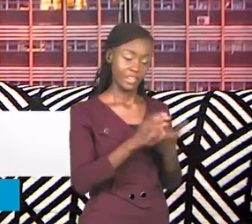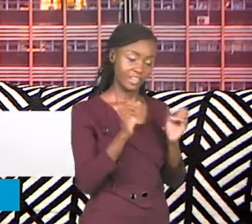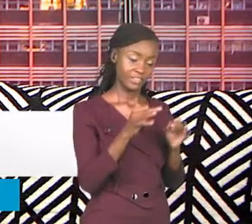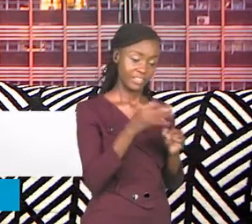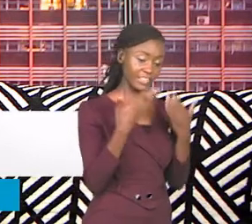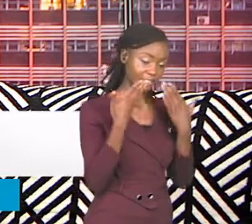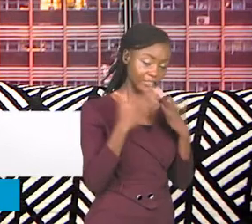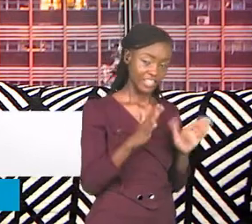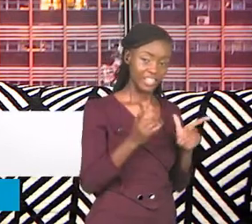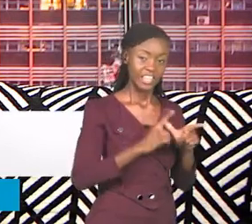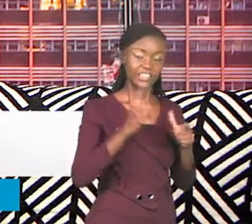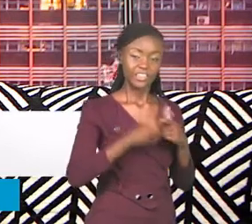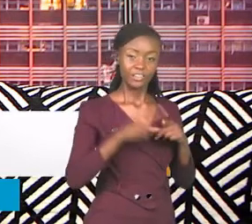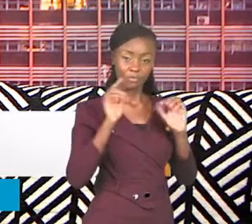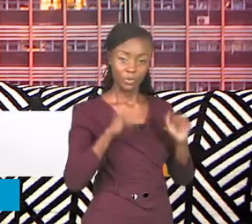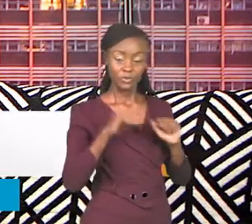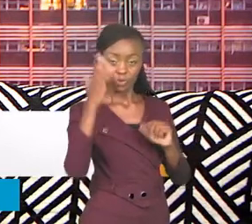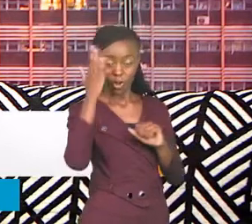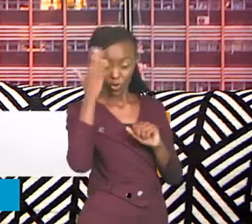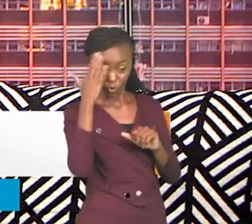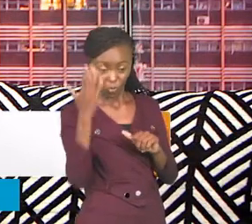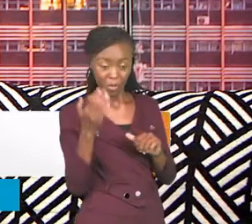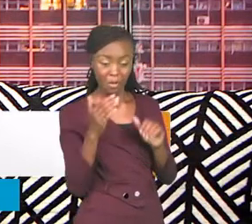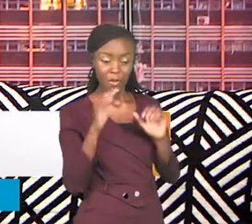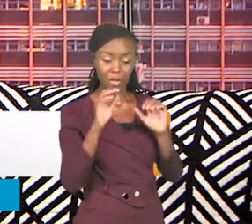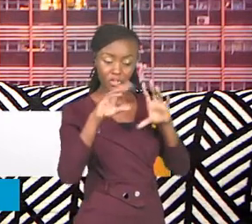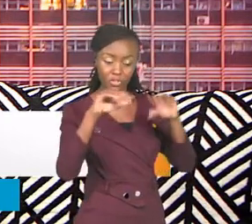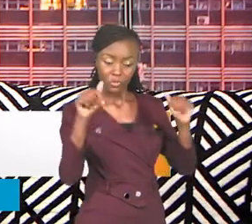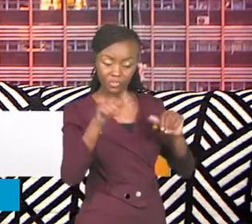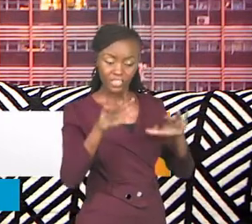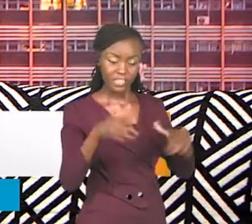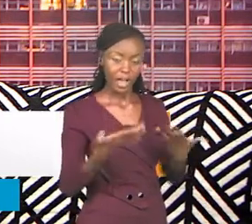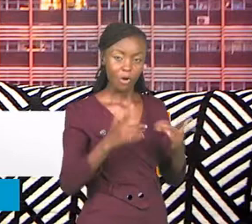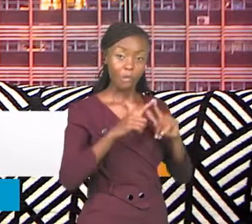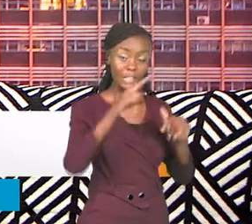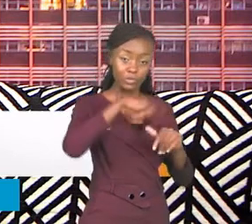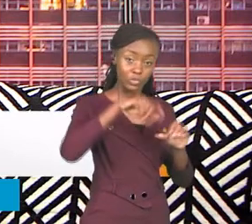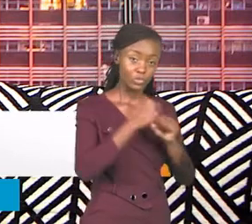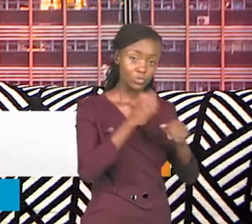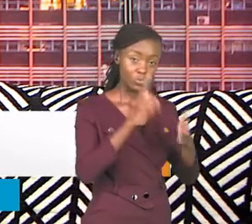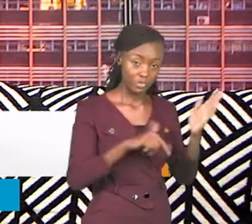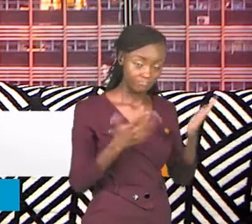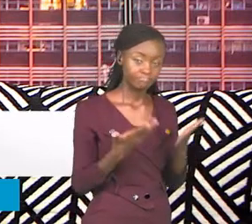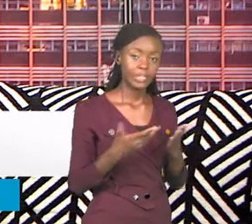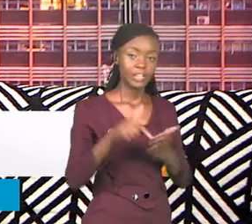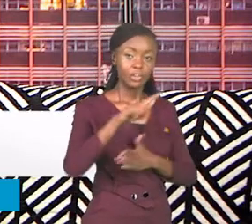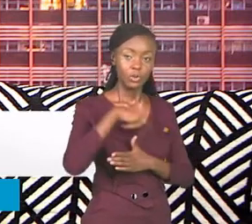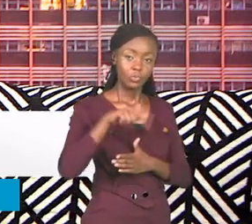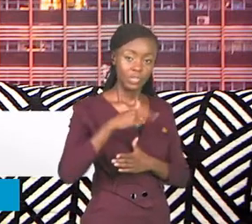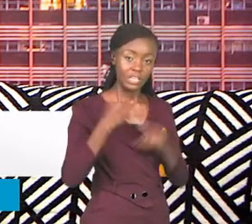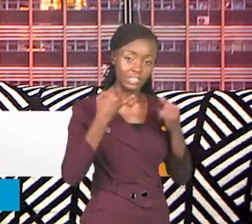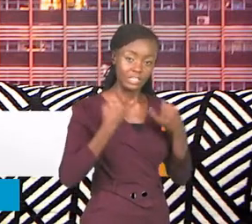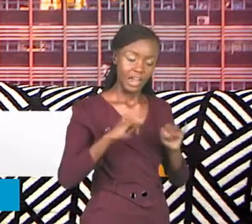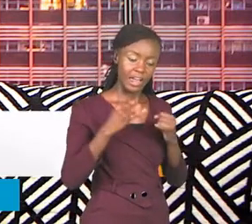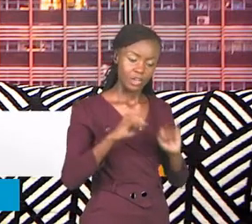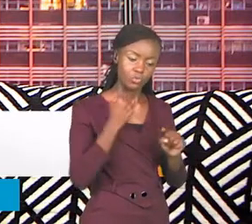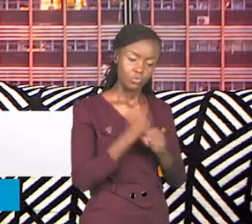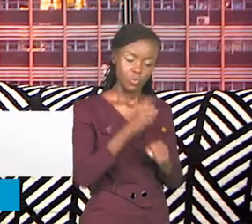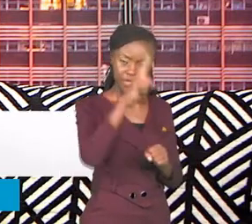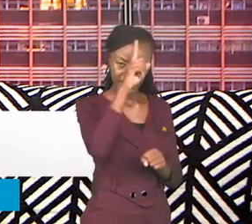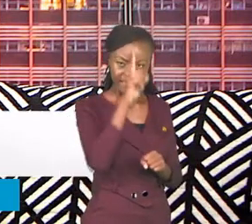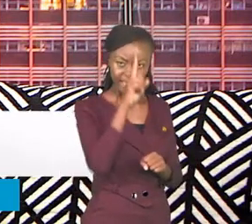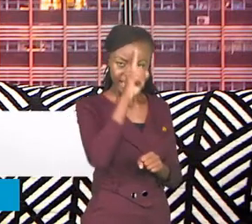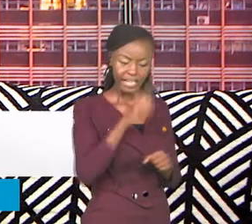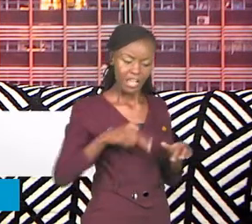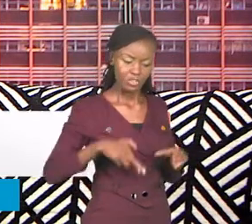be able to unpackage the causes and be able to address that. What we have done? We have done serious